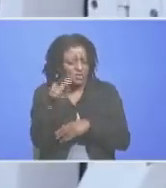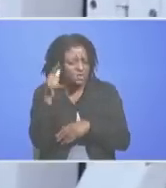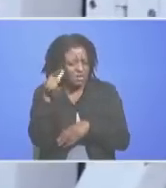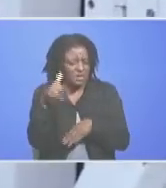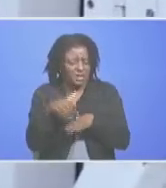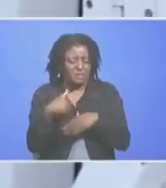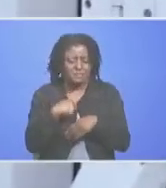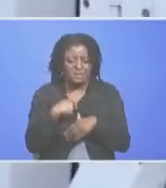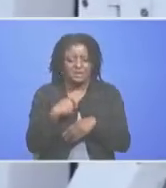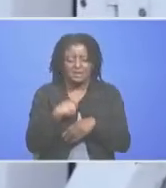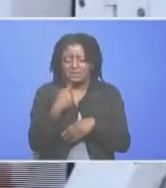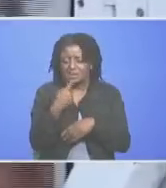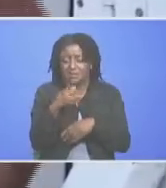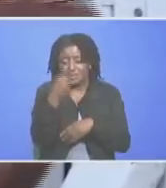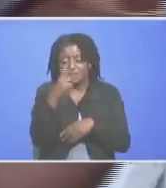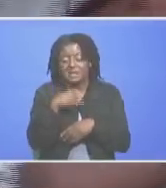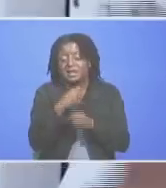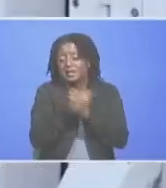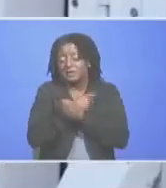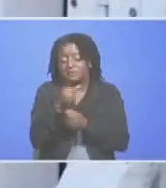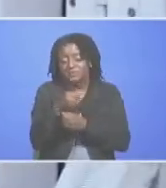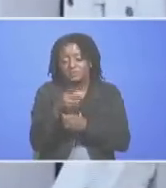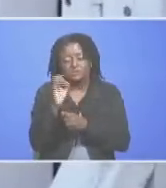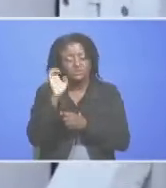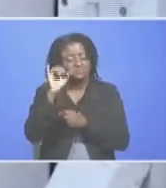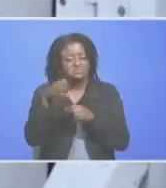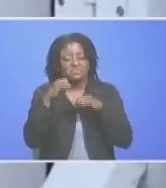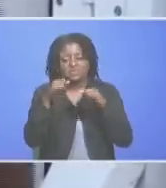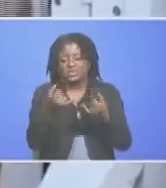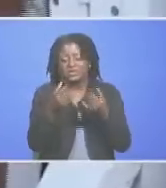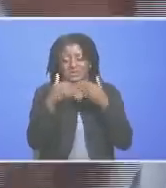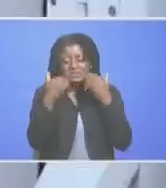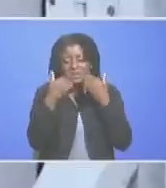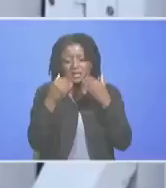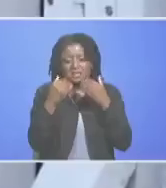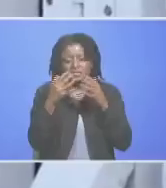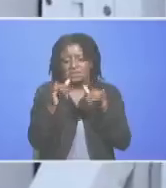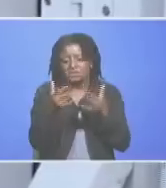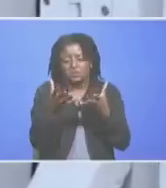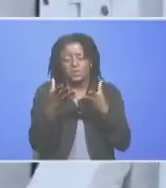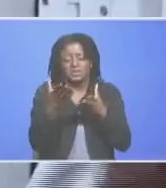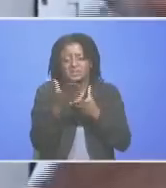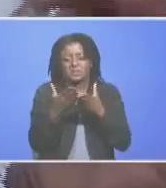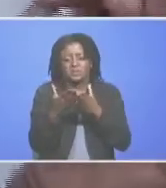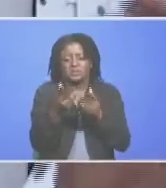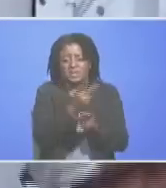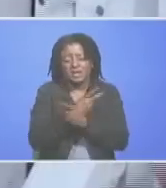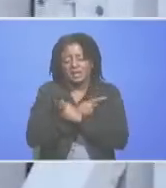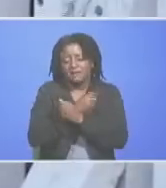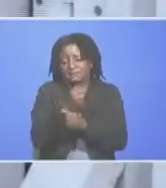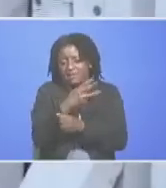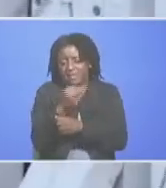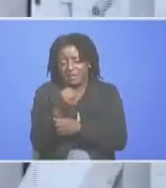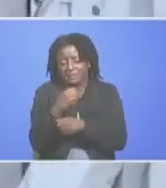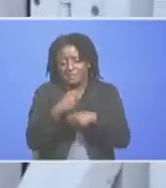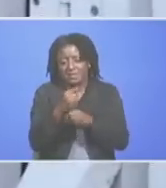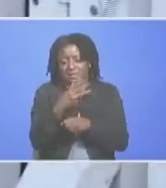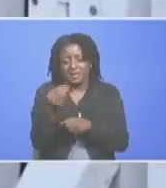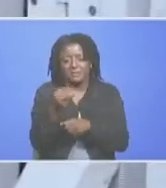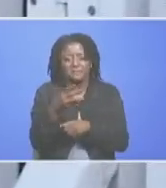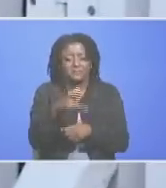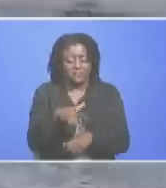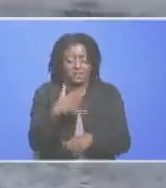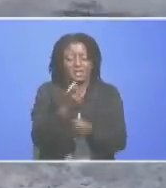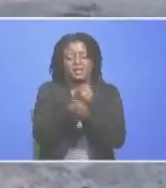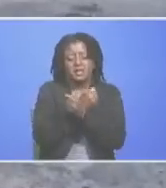she just smiled. So, you know, all they want is someone to tell them they love them, they care for them, play in their hair, and just make them feel love. That's the